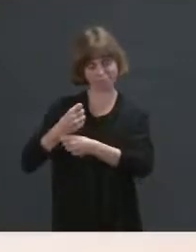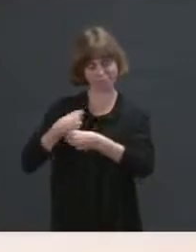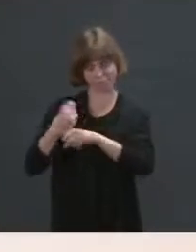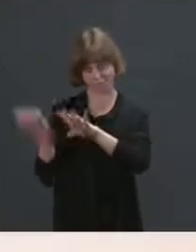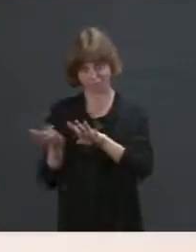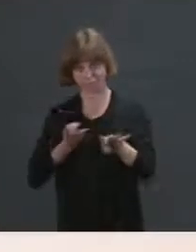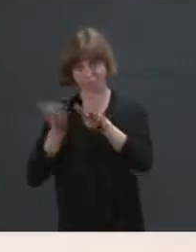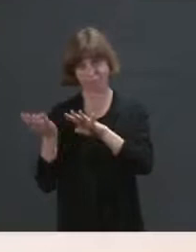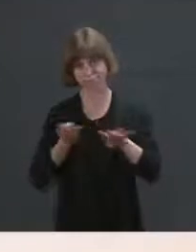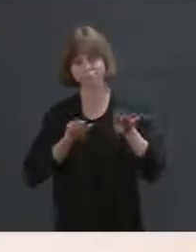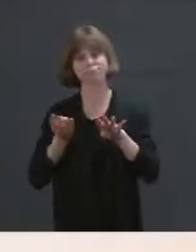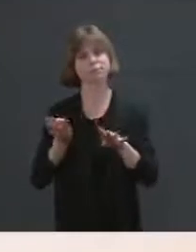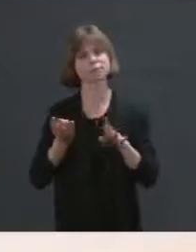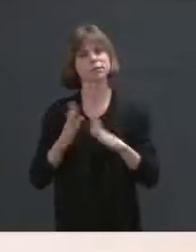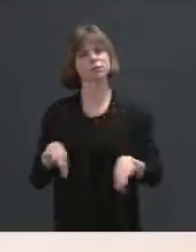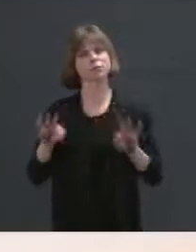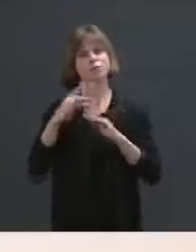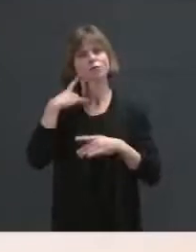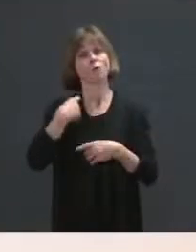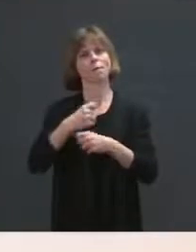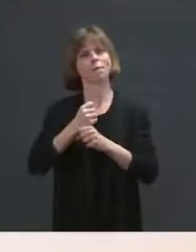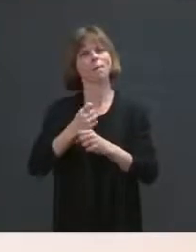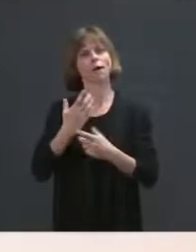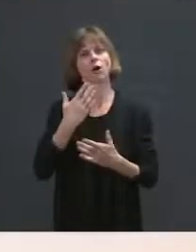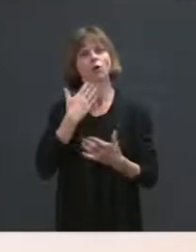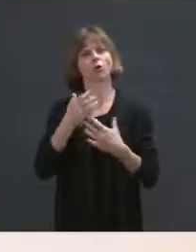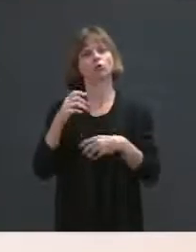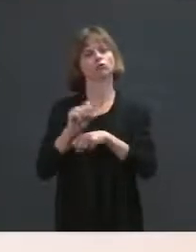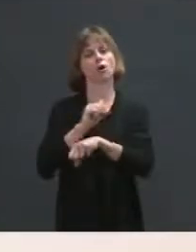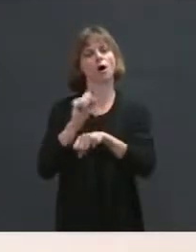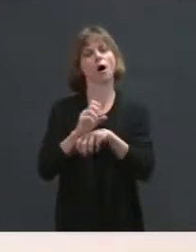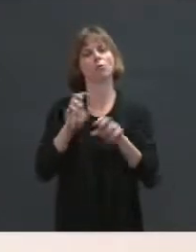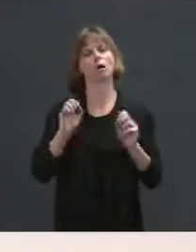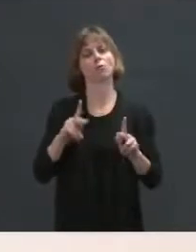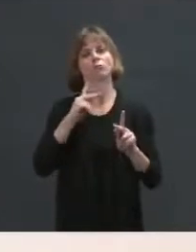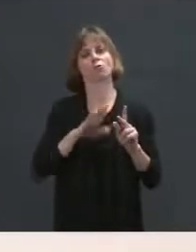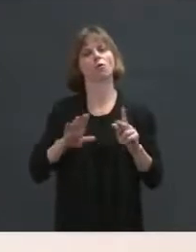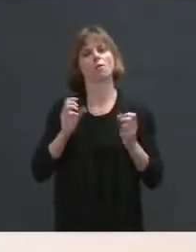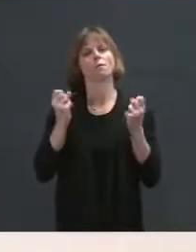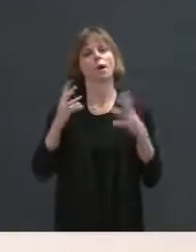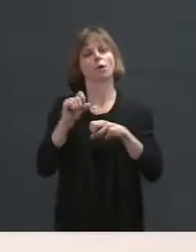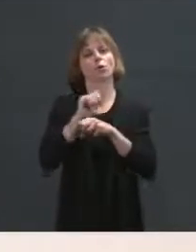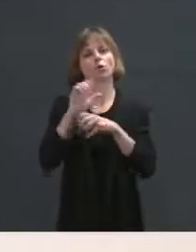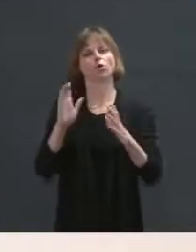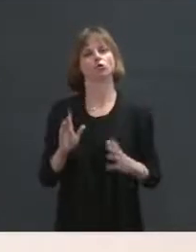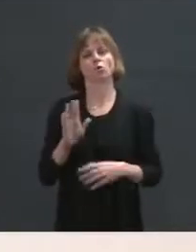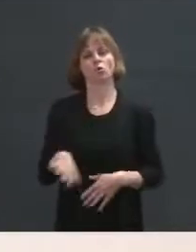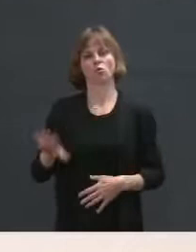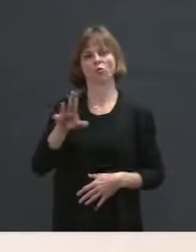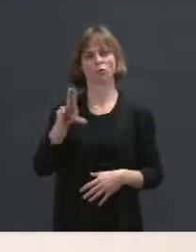create well-paying jobs for workers across our country. That is why today's action